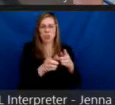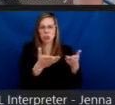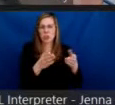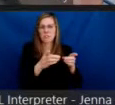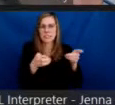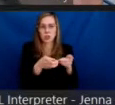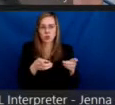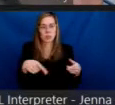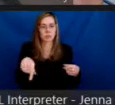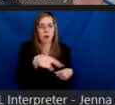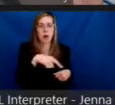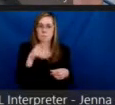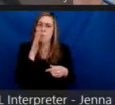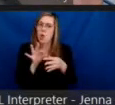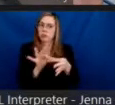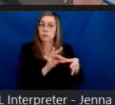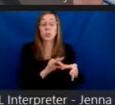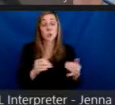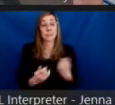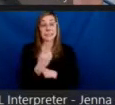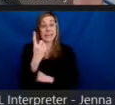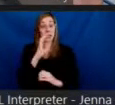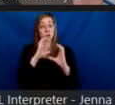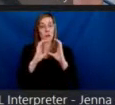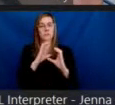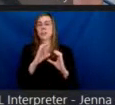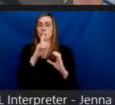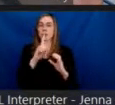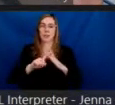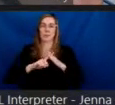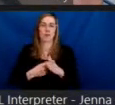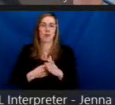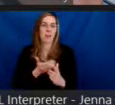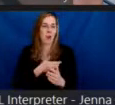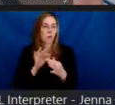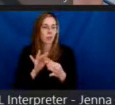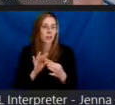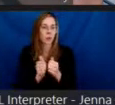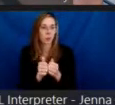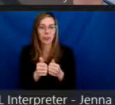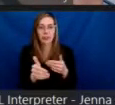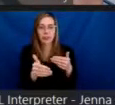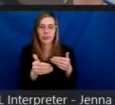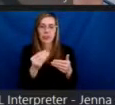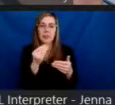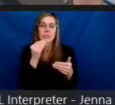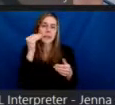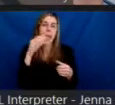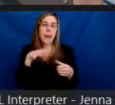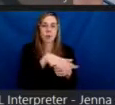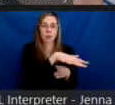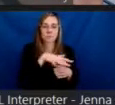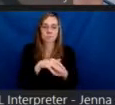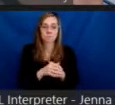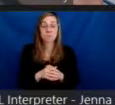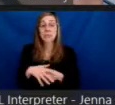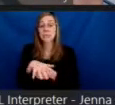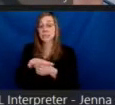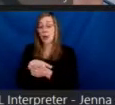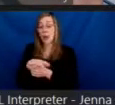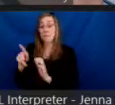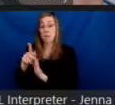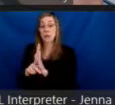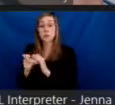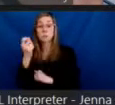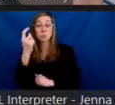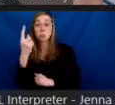our relationship with the neighborhood. Site policies for this site. There will be no strict time limit regarding the